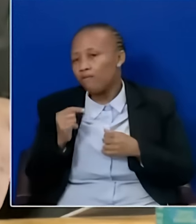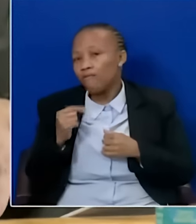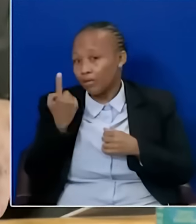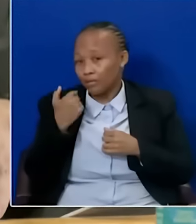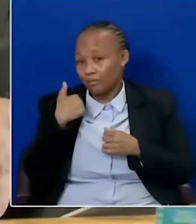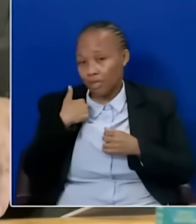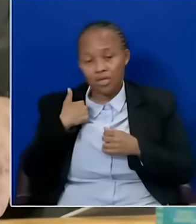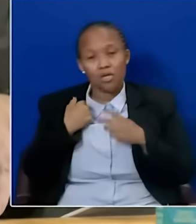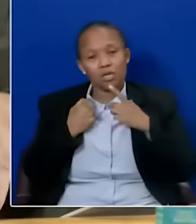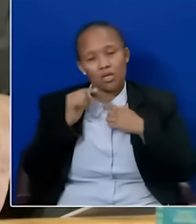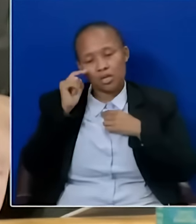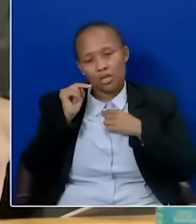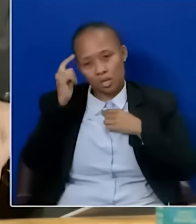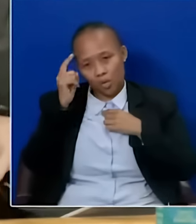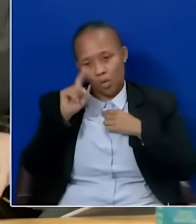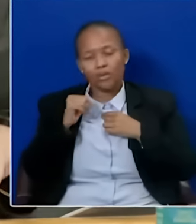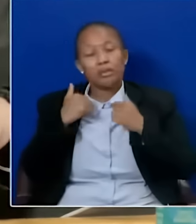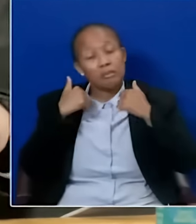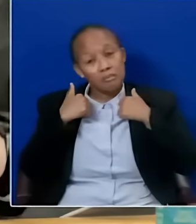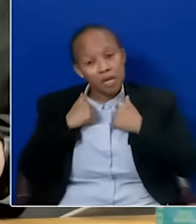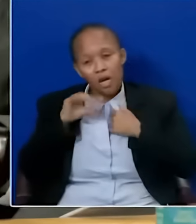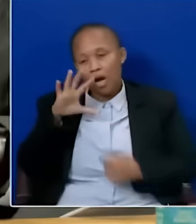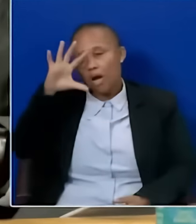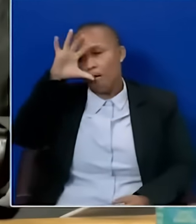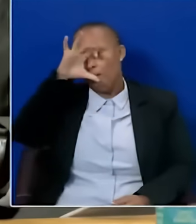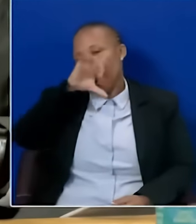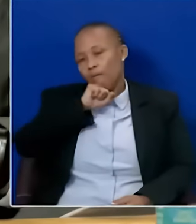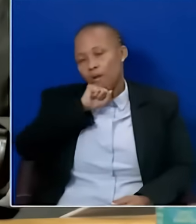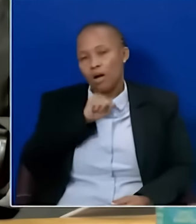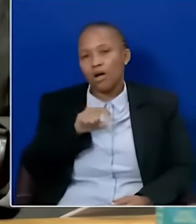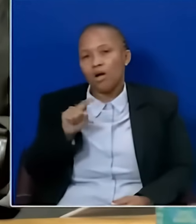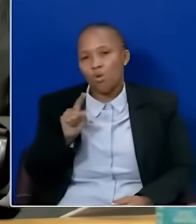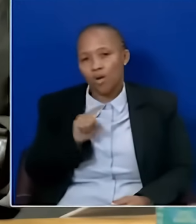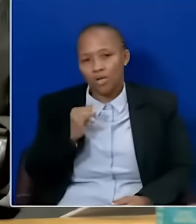that the exhibits themselves,